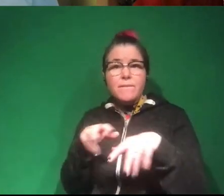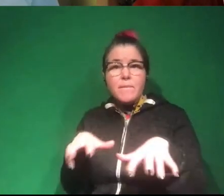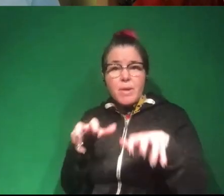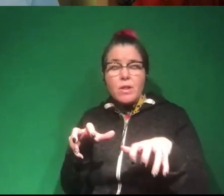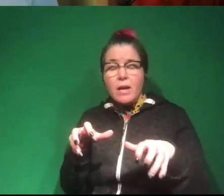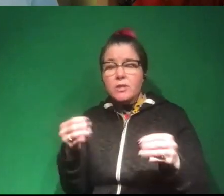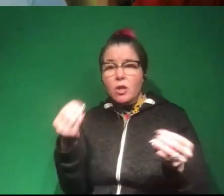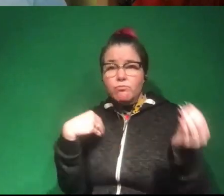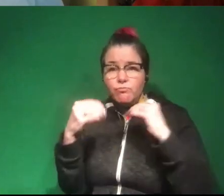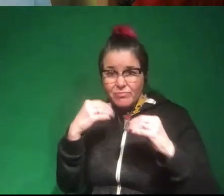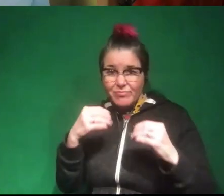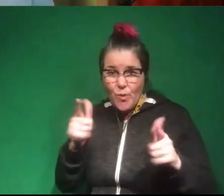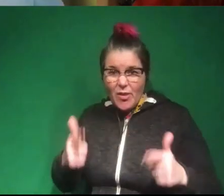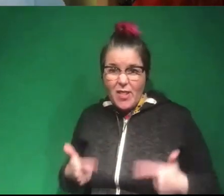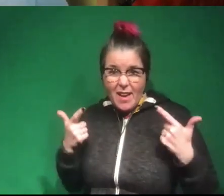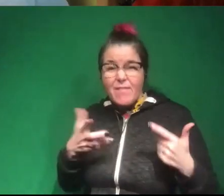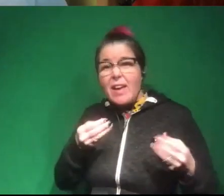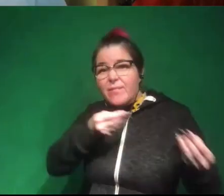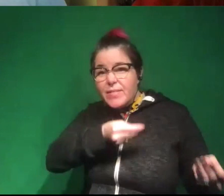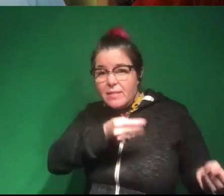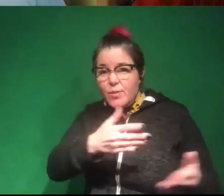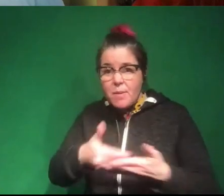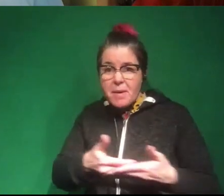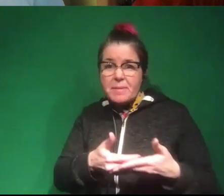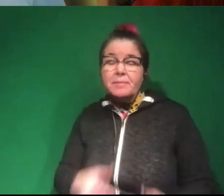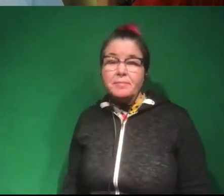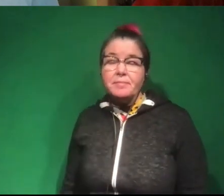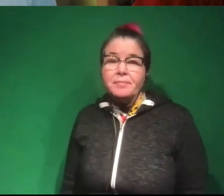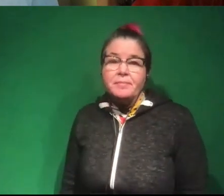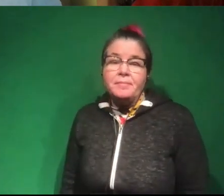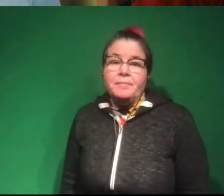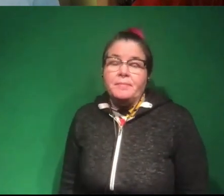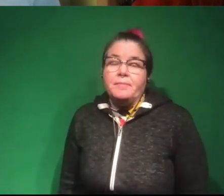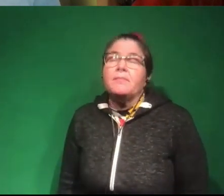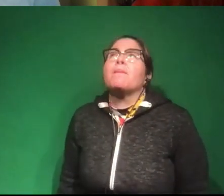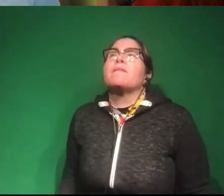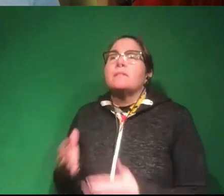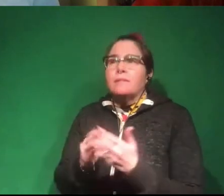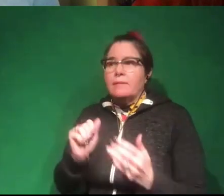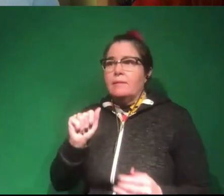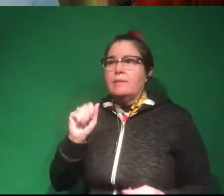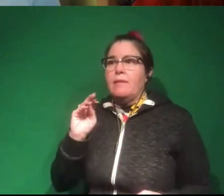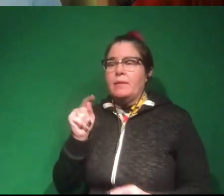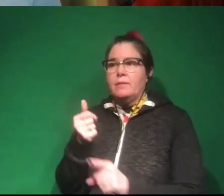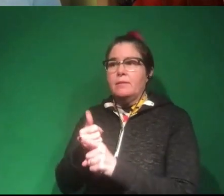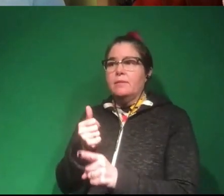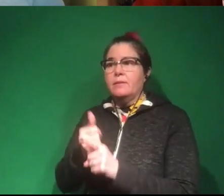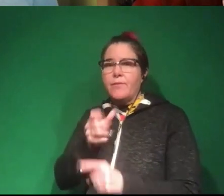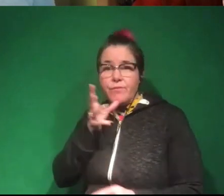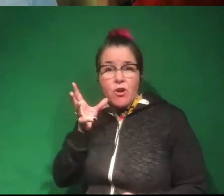and they eat them alive and feed them to their offspring. There's some ants that will actually be